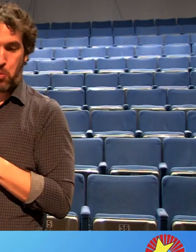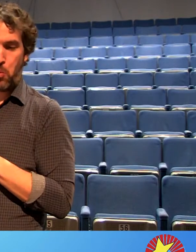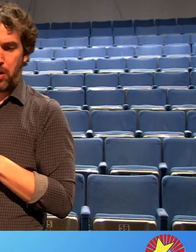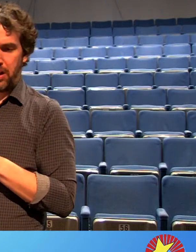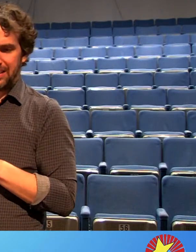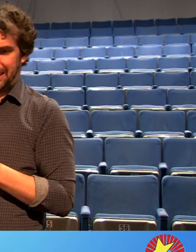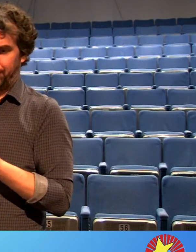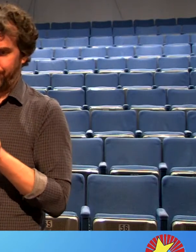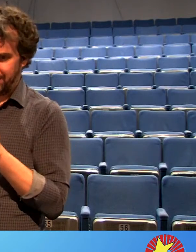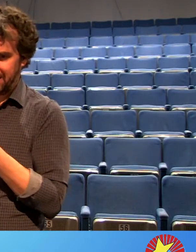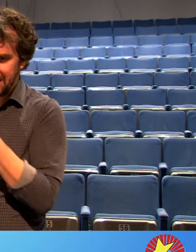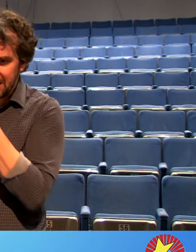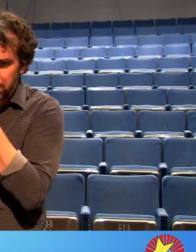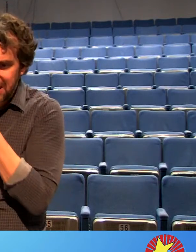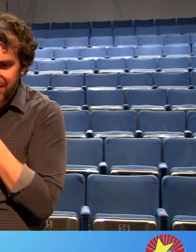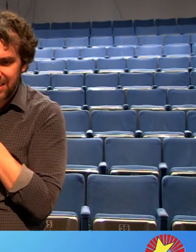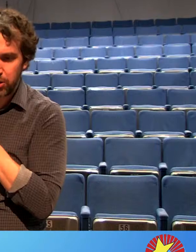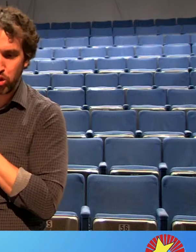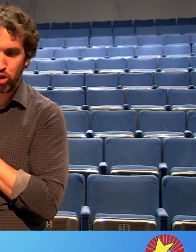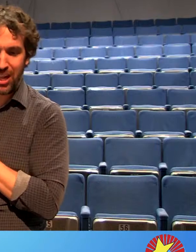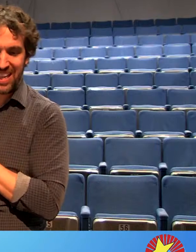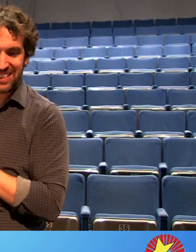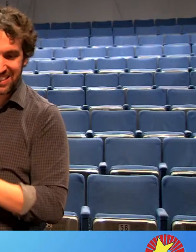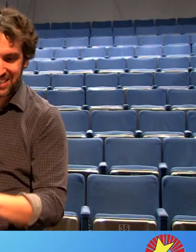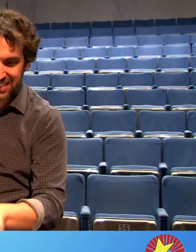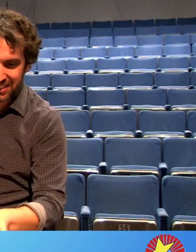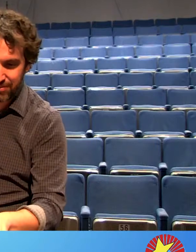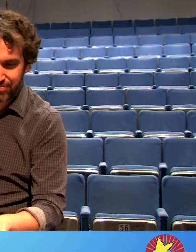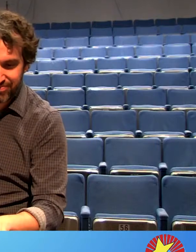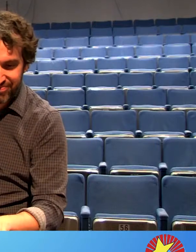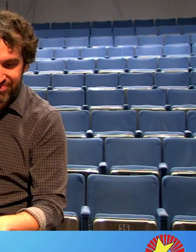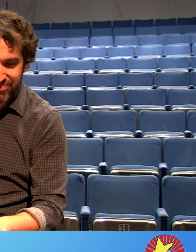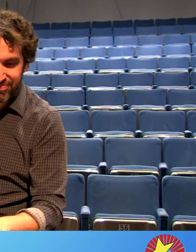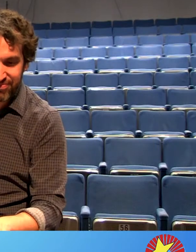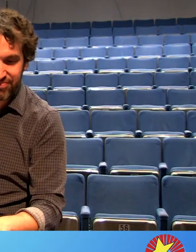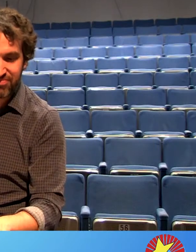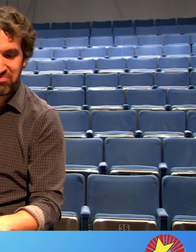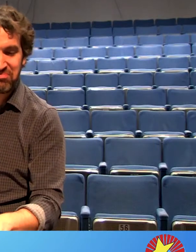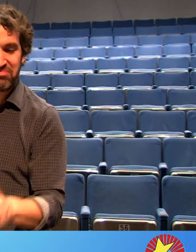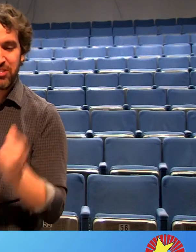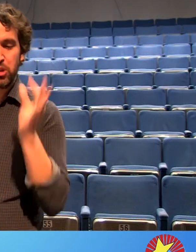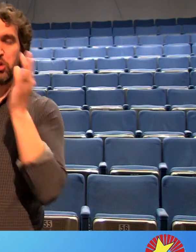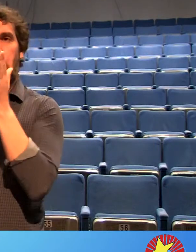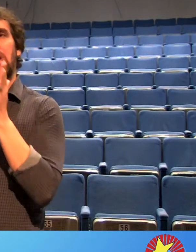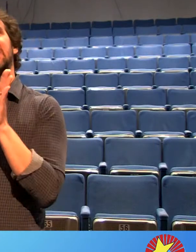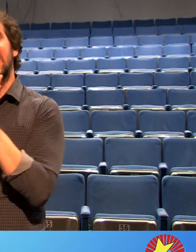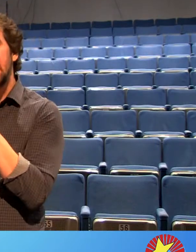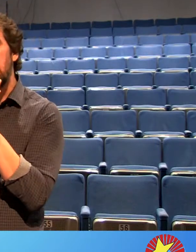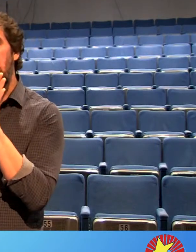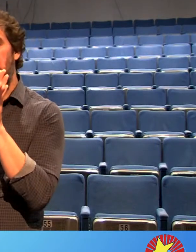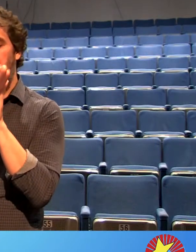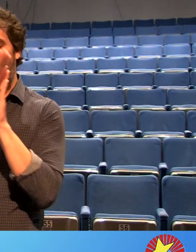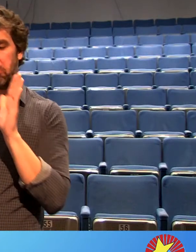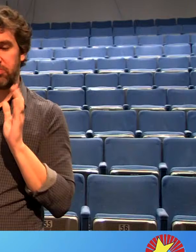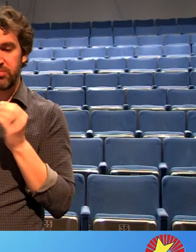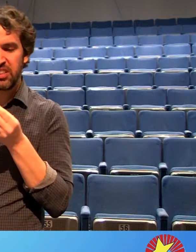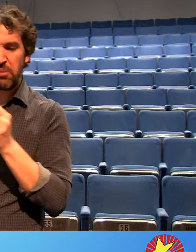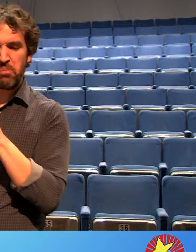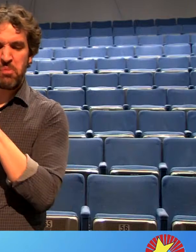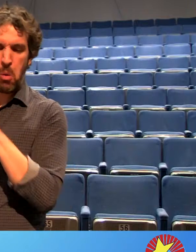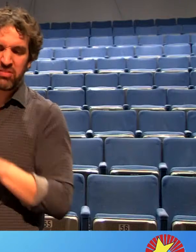There were areas in growth for language, but there were specific grades that were outliers. The scores